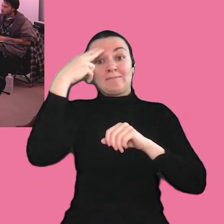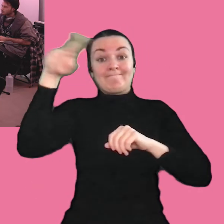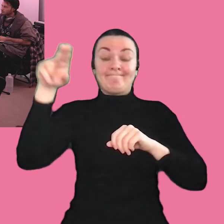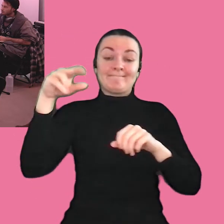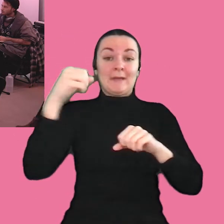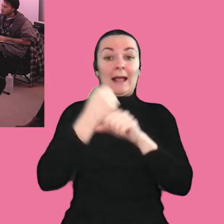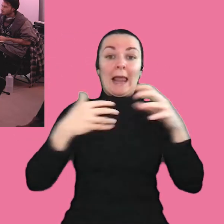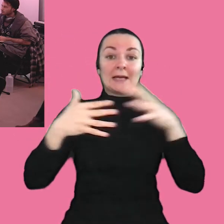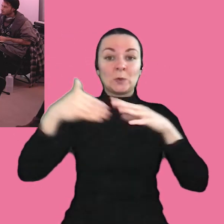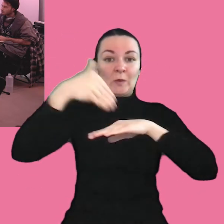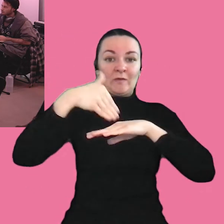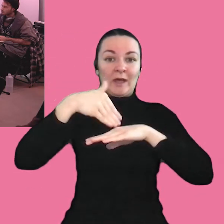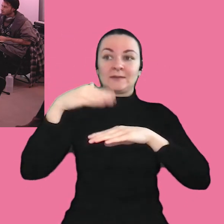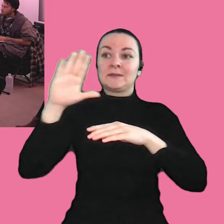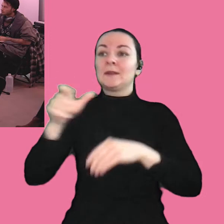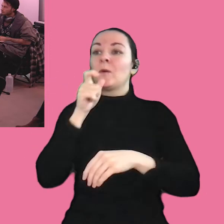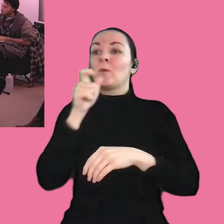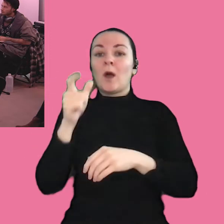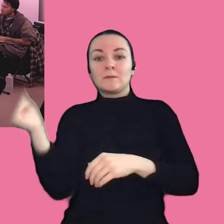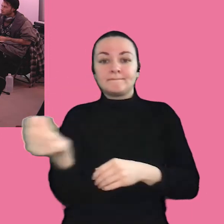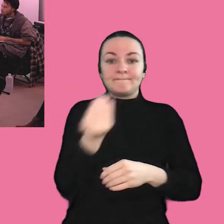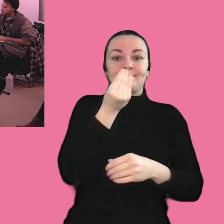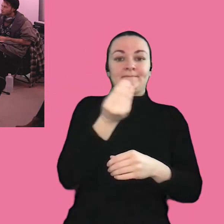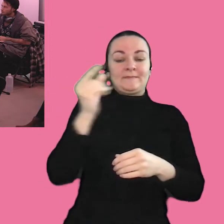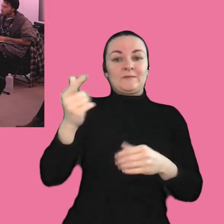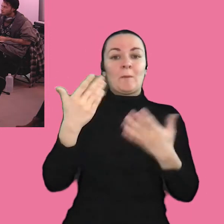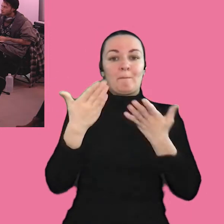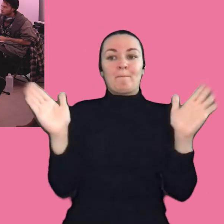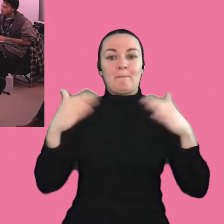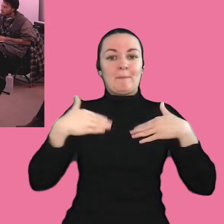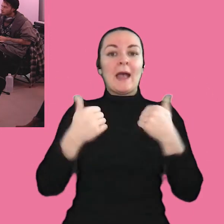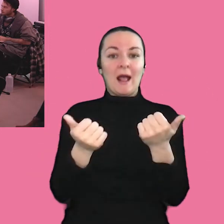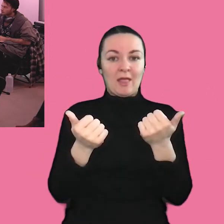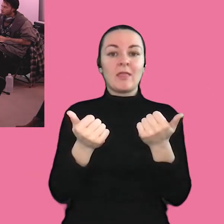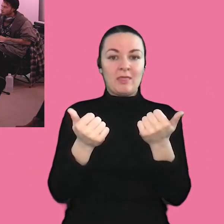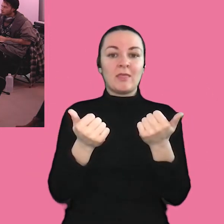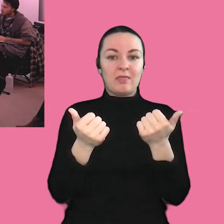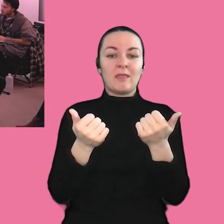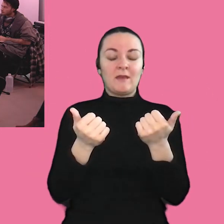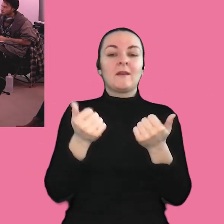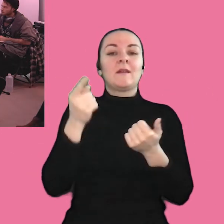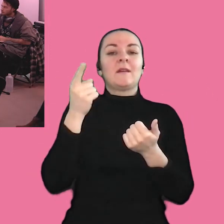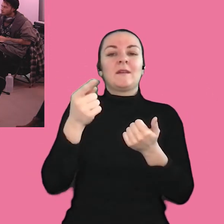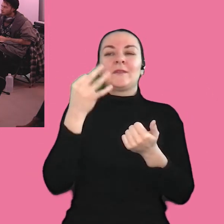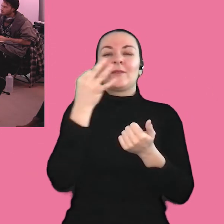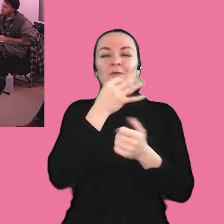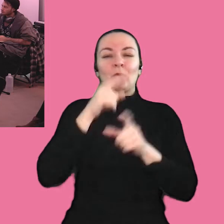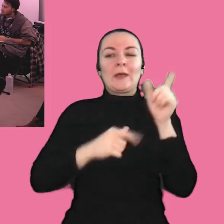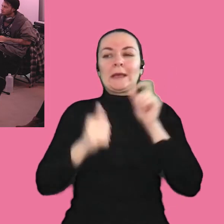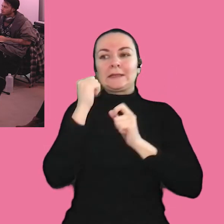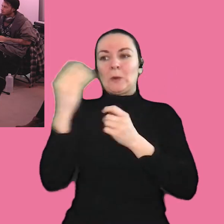effect, and that was a phrase that I'd taken from the field of population health, which I'd become aware of a few years earlier,